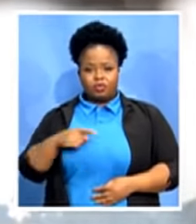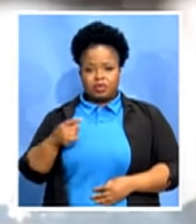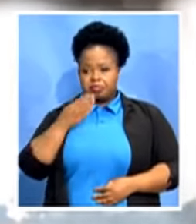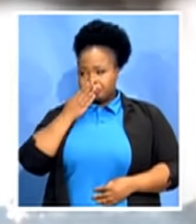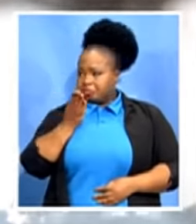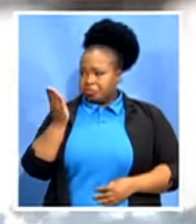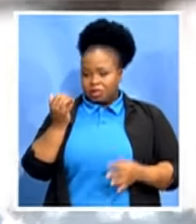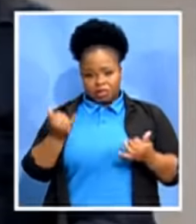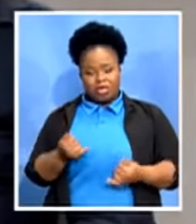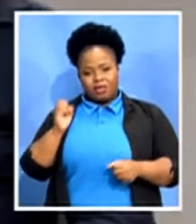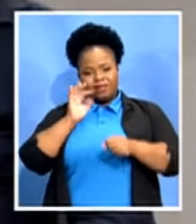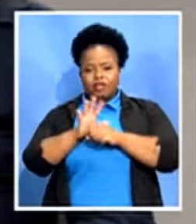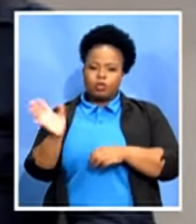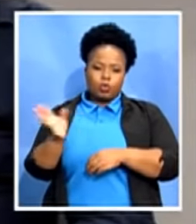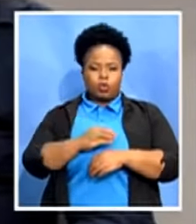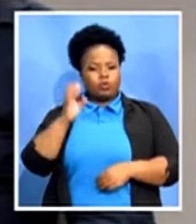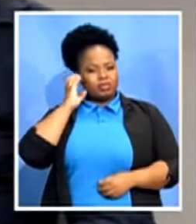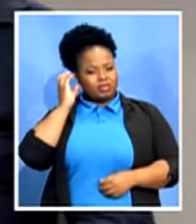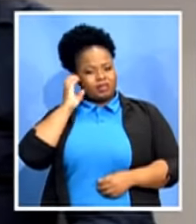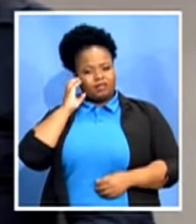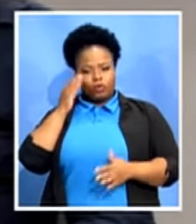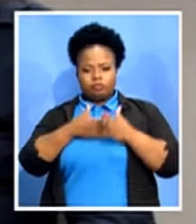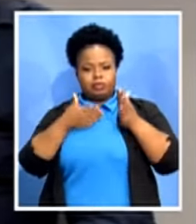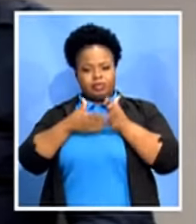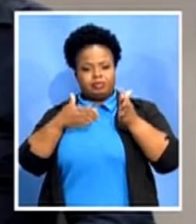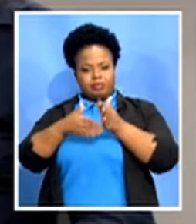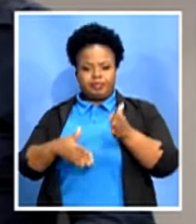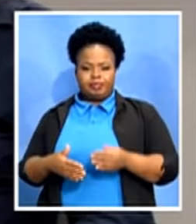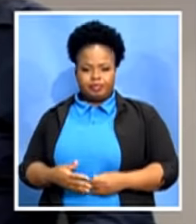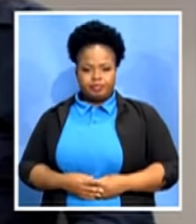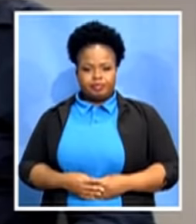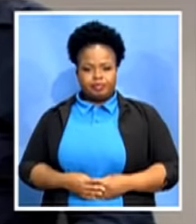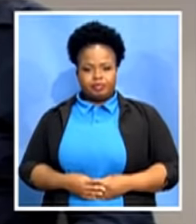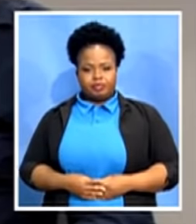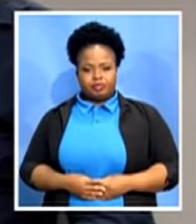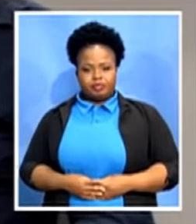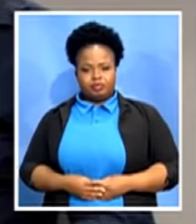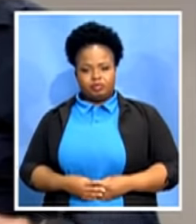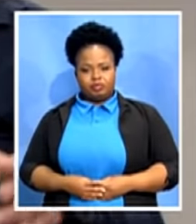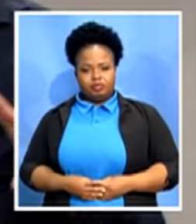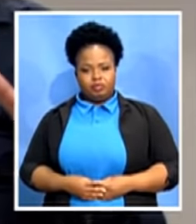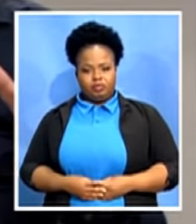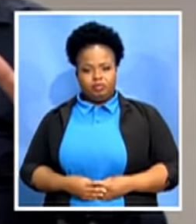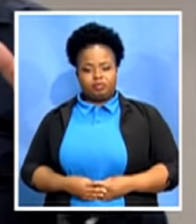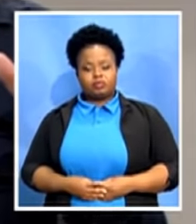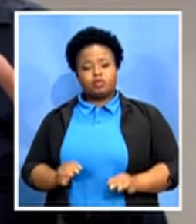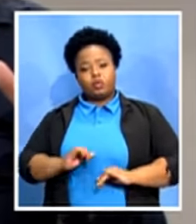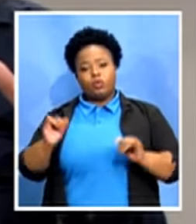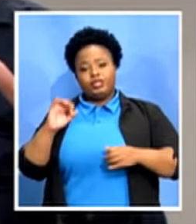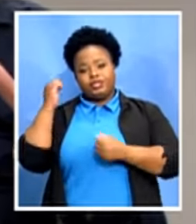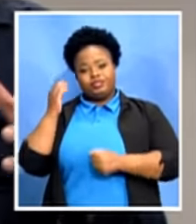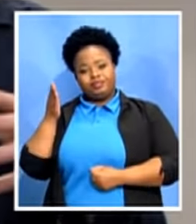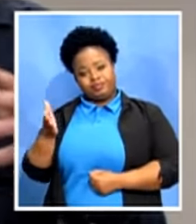mobile operators. The other impact is on the industry itself, because you're now using a lot of